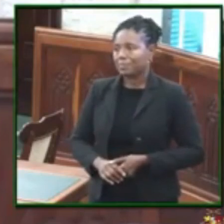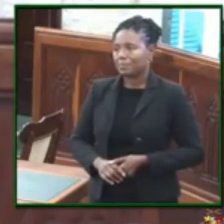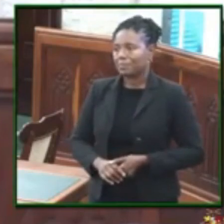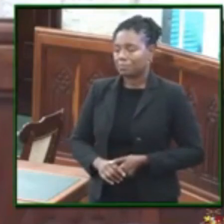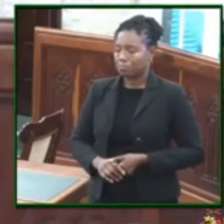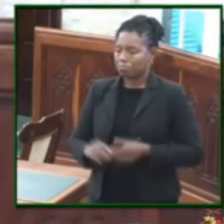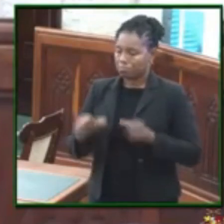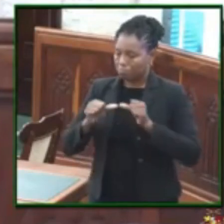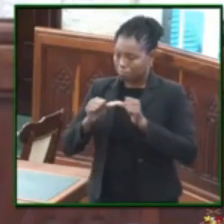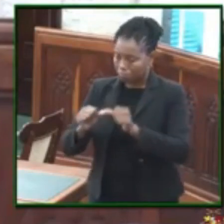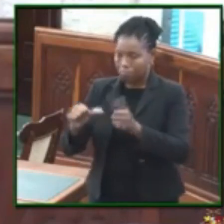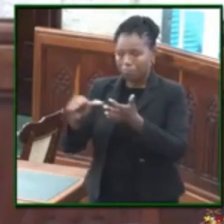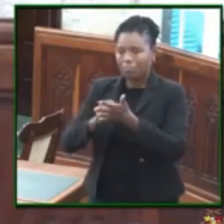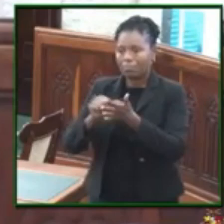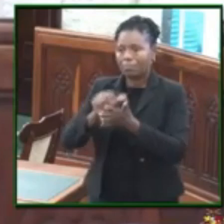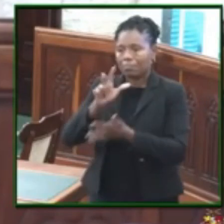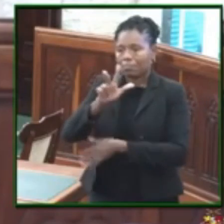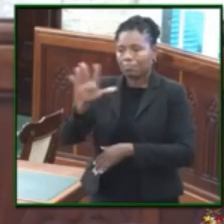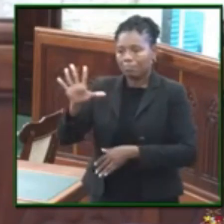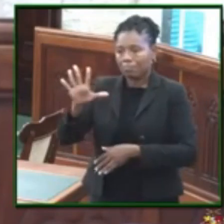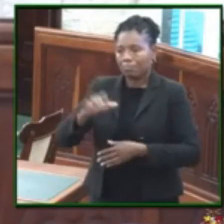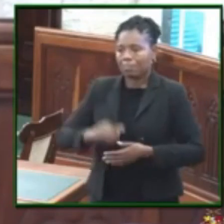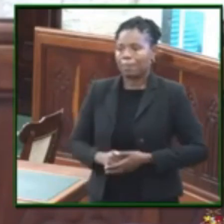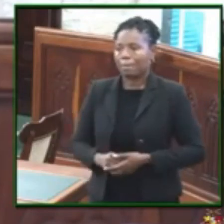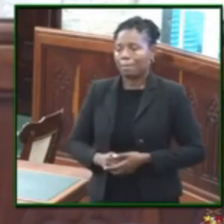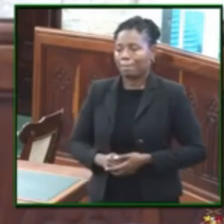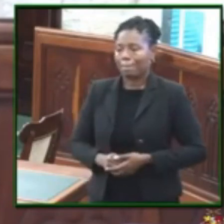Let us move to page 55.